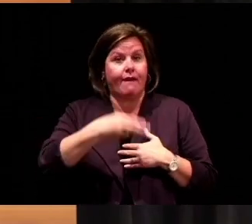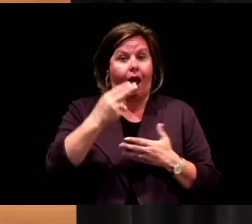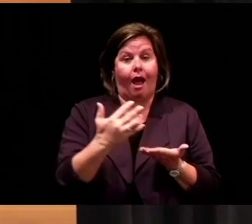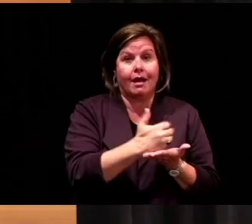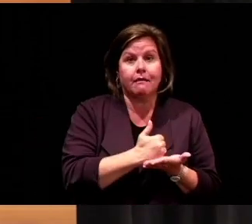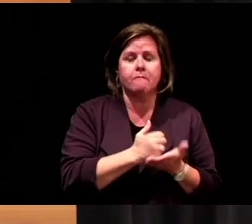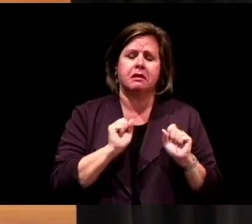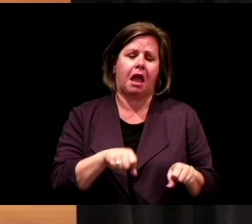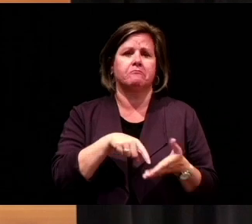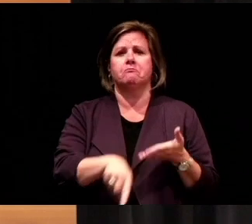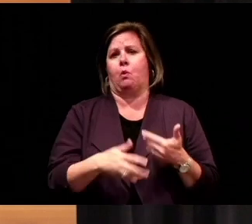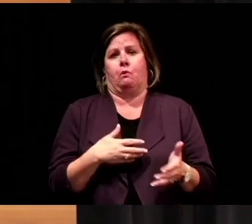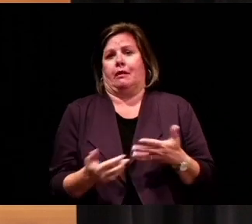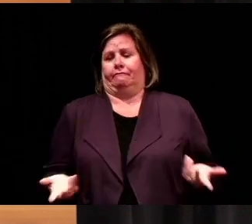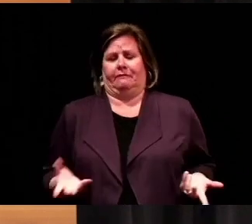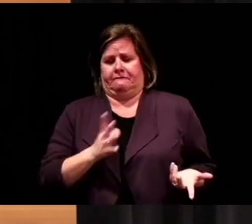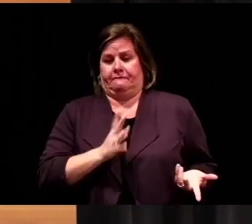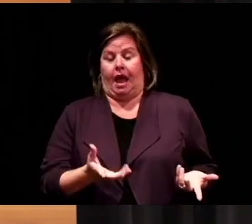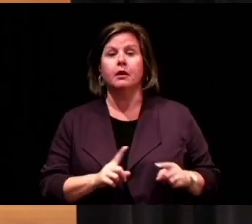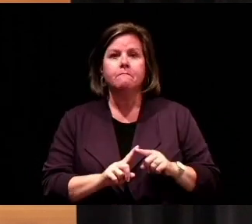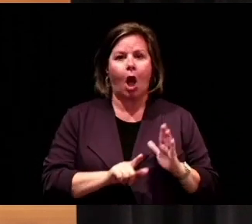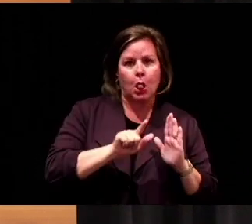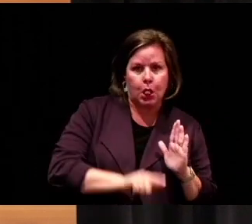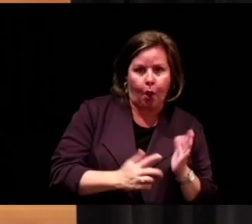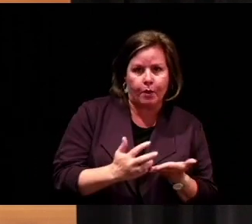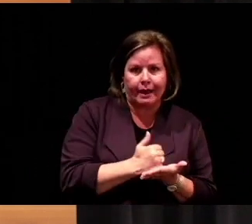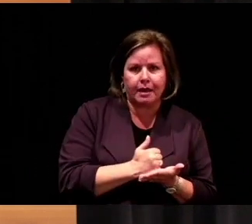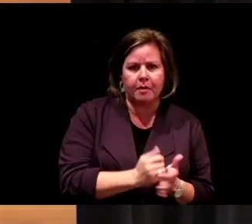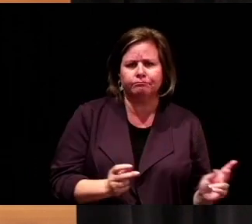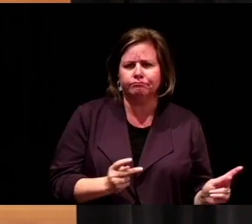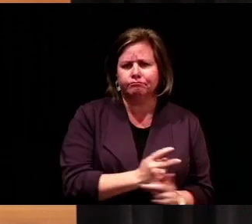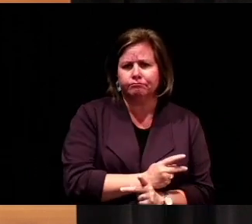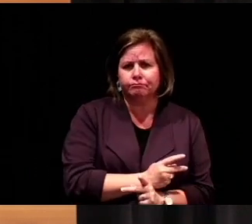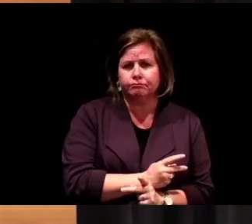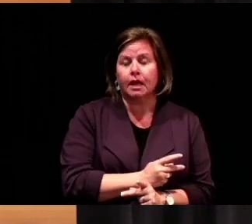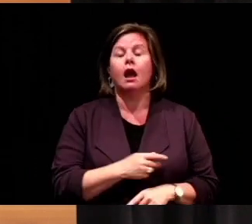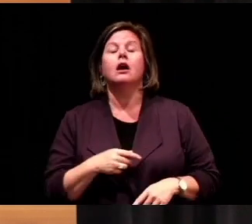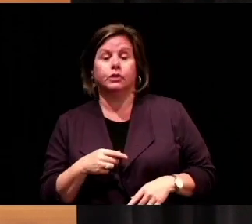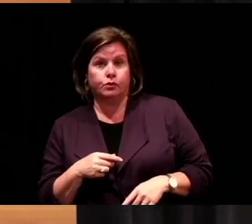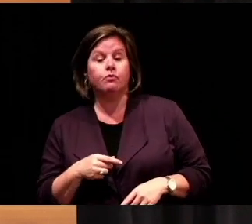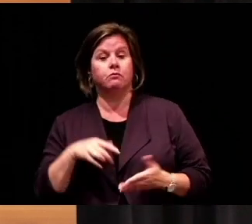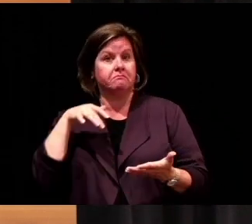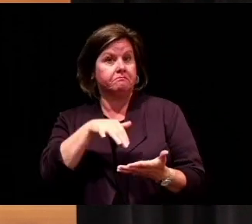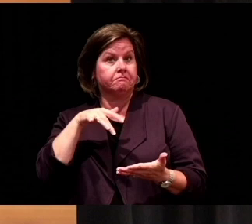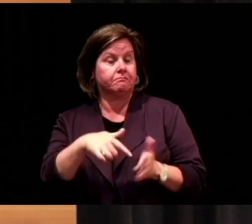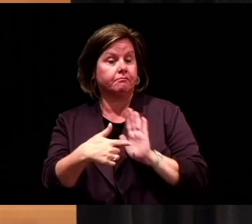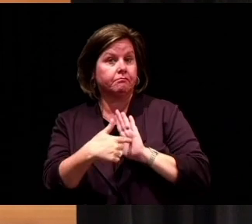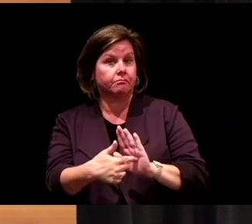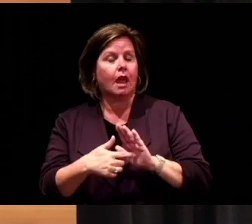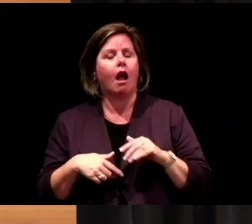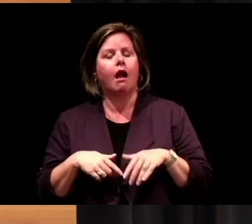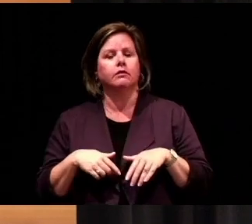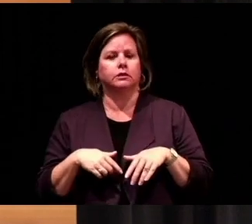cost burden are families that spend more than 50% on housing. I'm not a big fan of percentages because as you